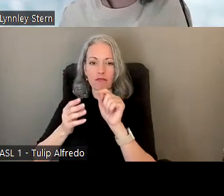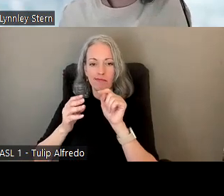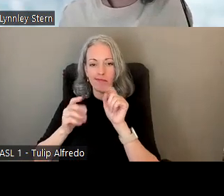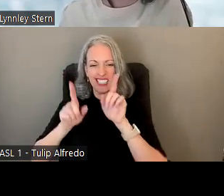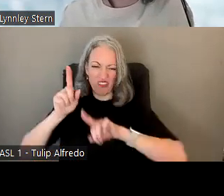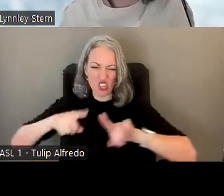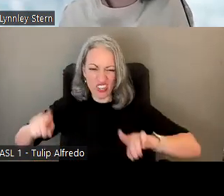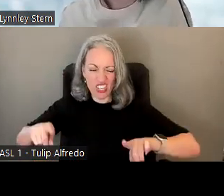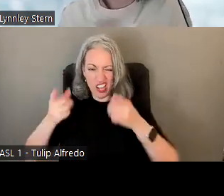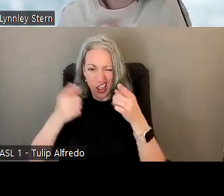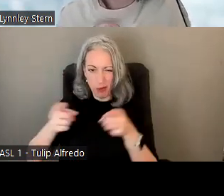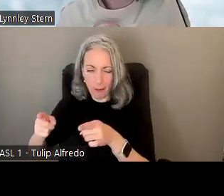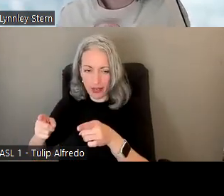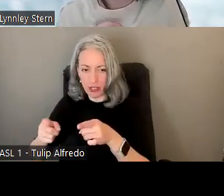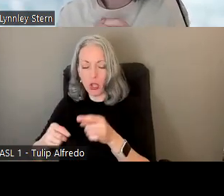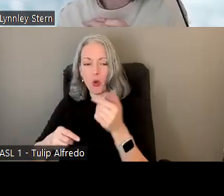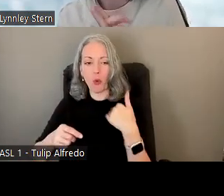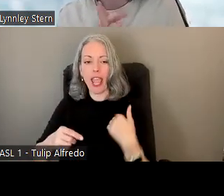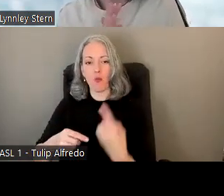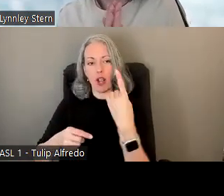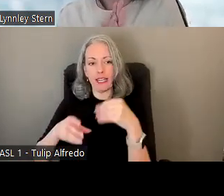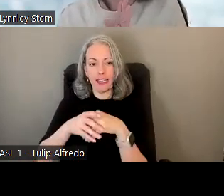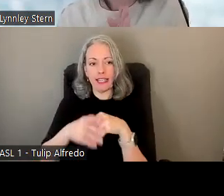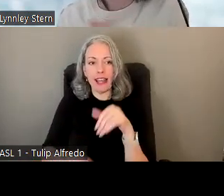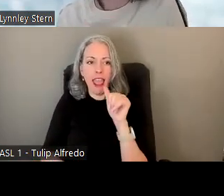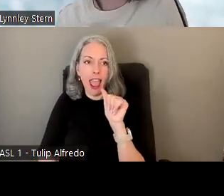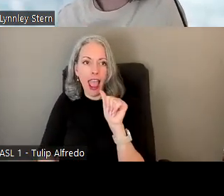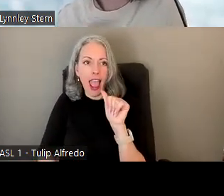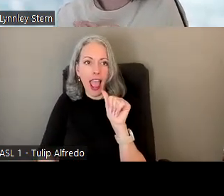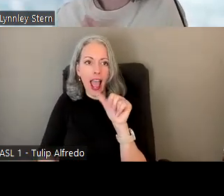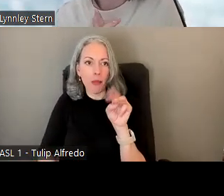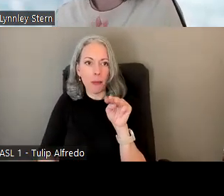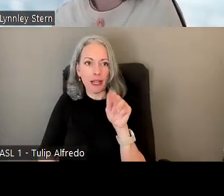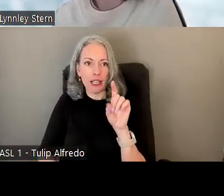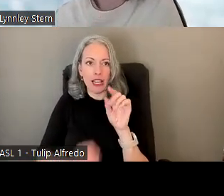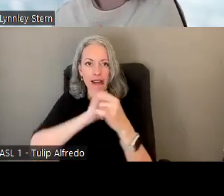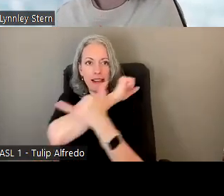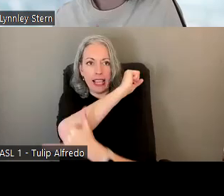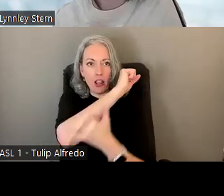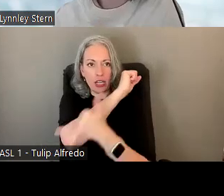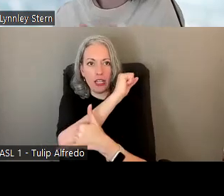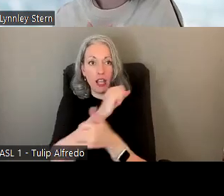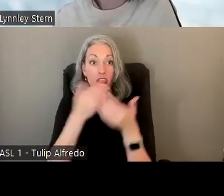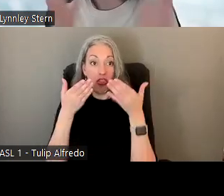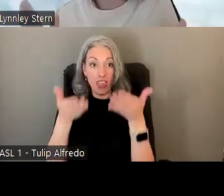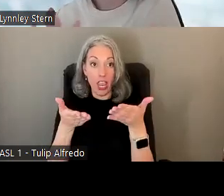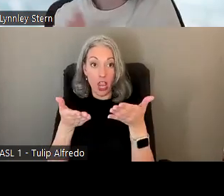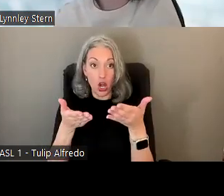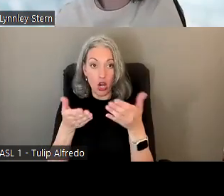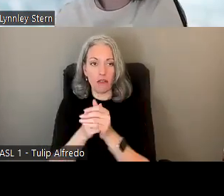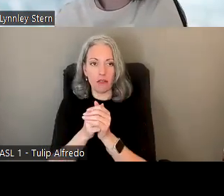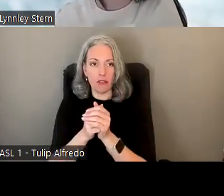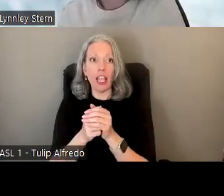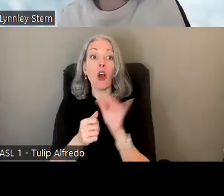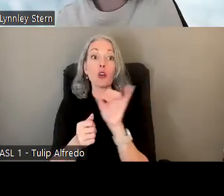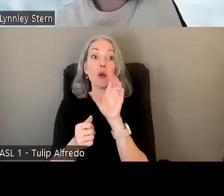events. We hosted one in Alameda County in partnership with our California Healthy Brain Initiative county there and the experts in the Bay Area in